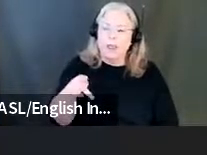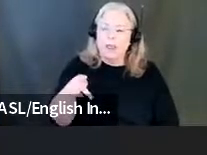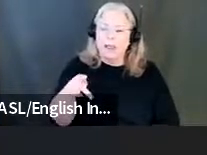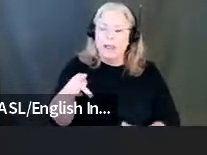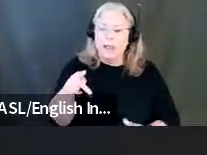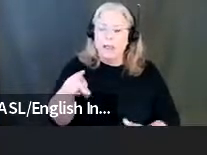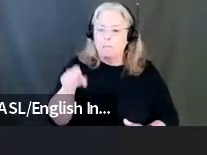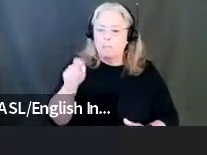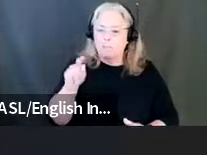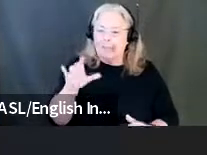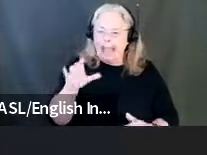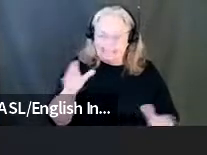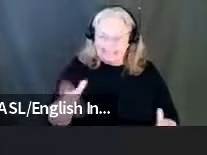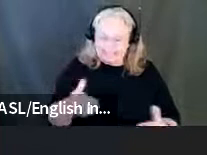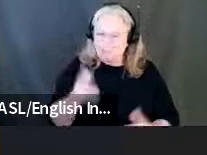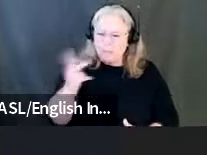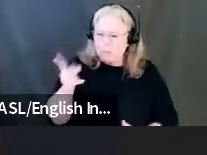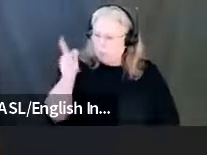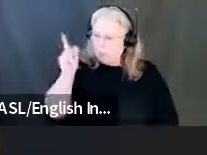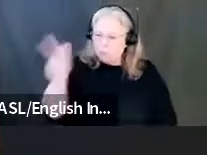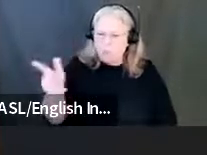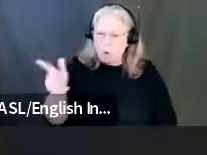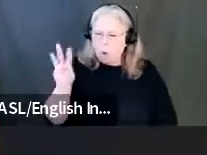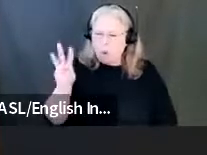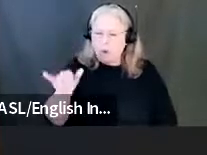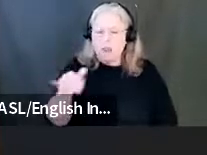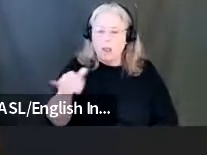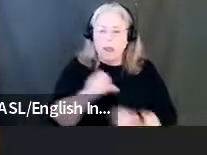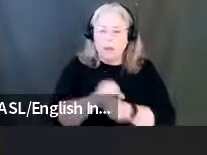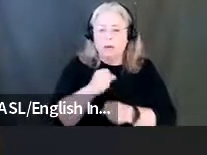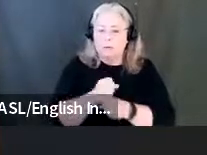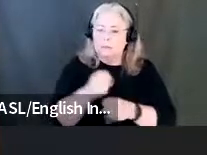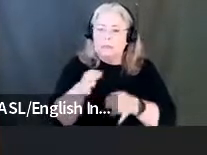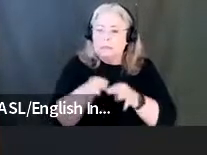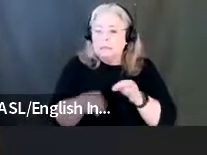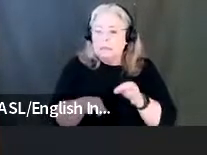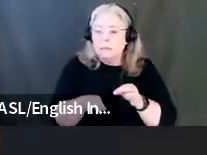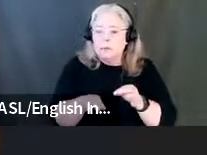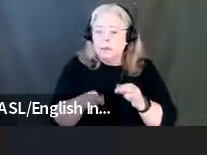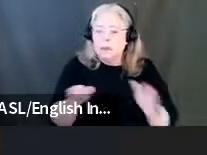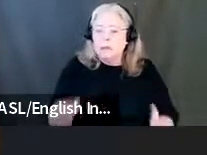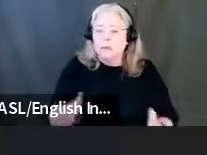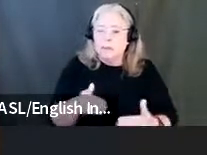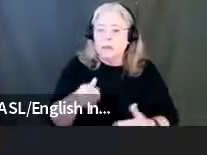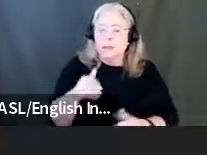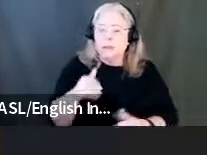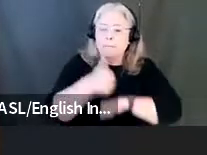that people were throwing away. So I just created simple mounting bases with them.